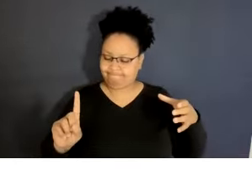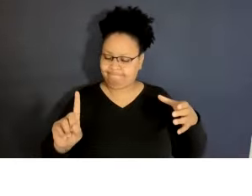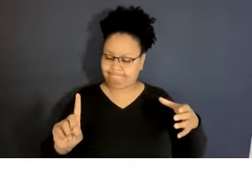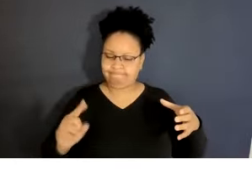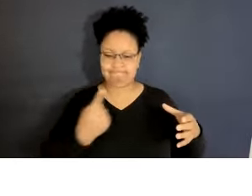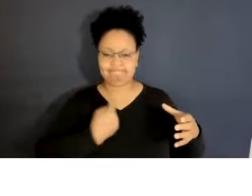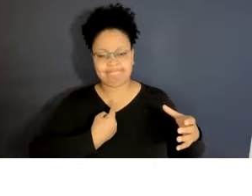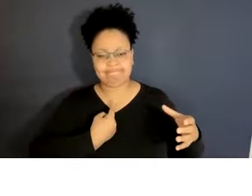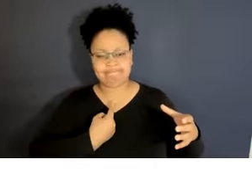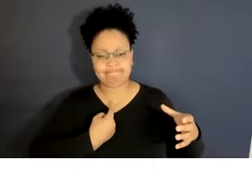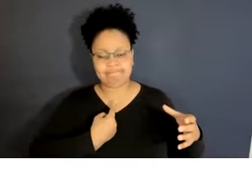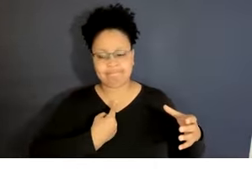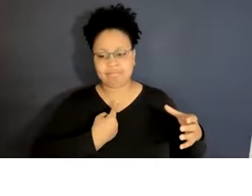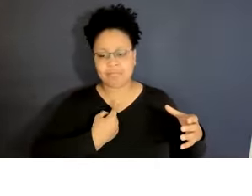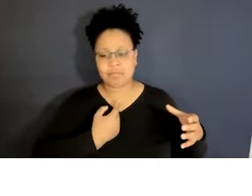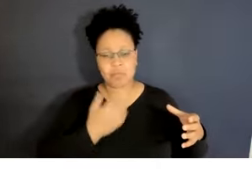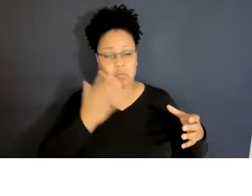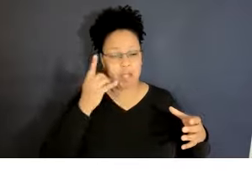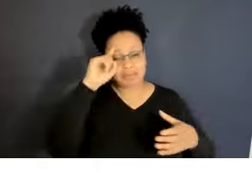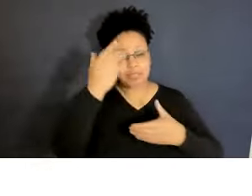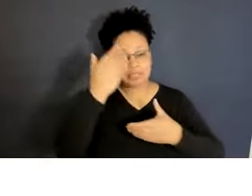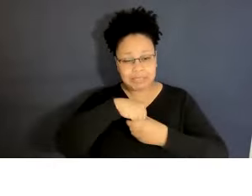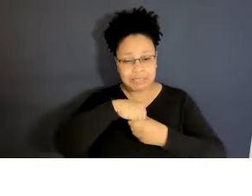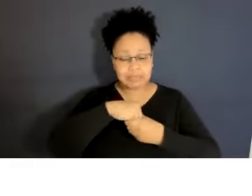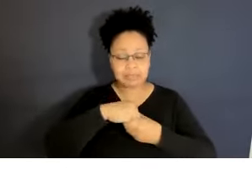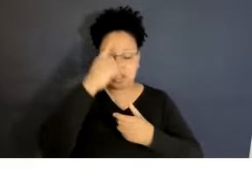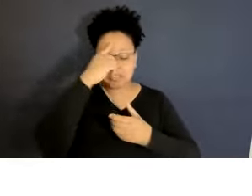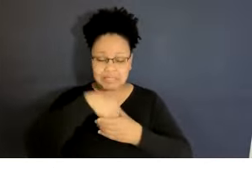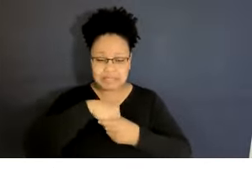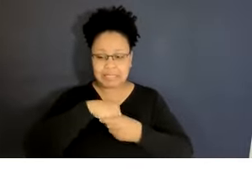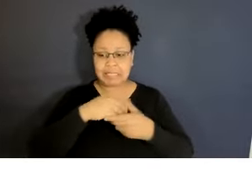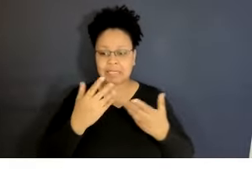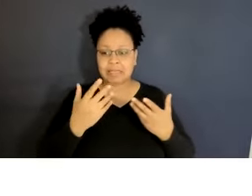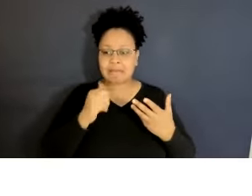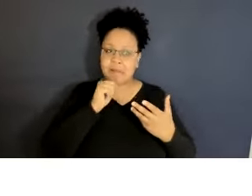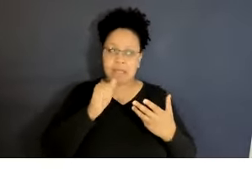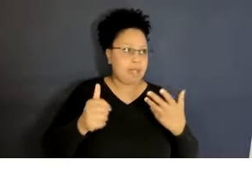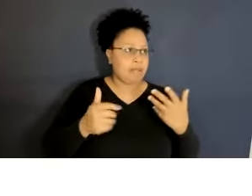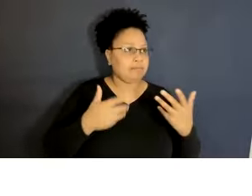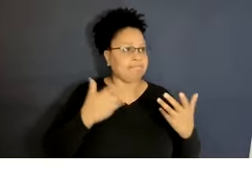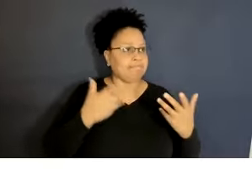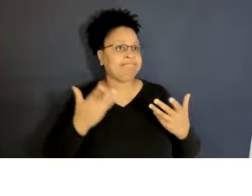know, being autistic, I wasn't the most